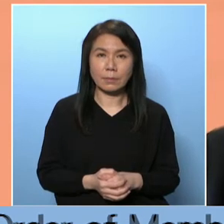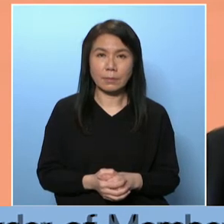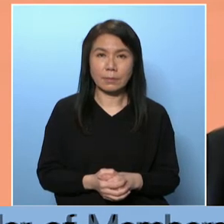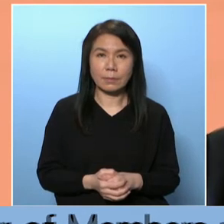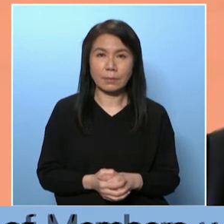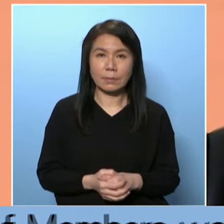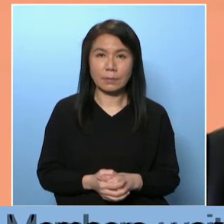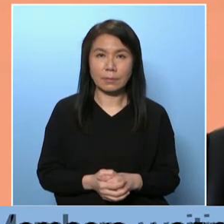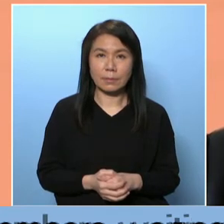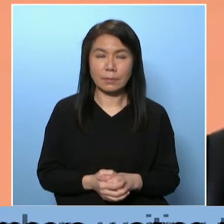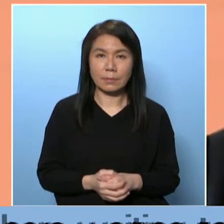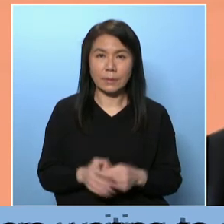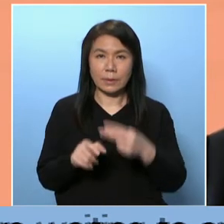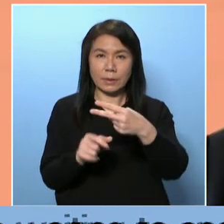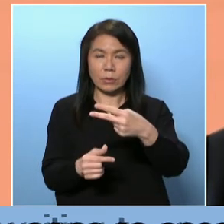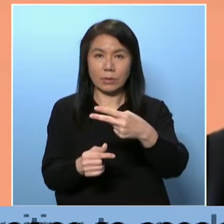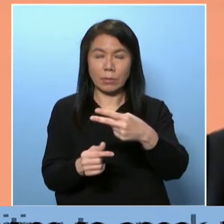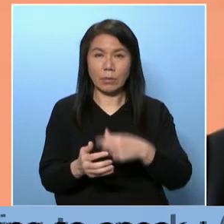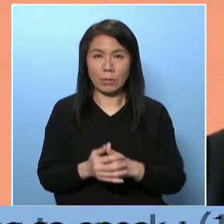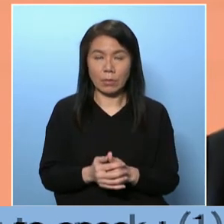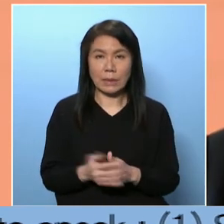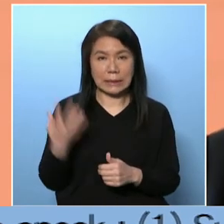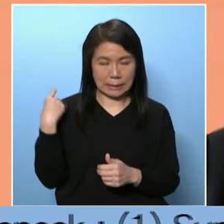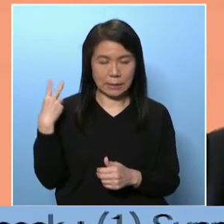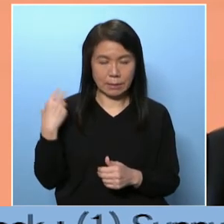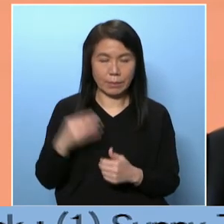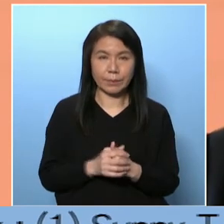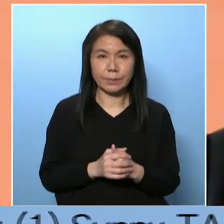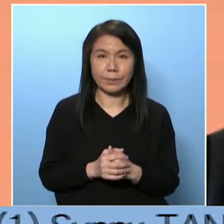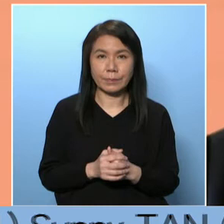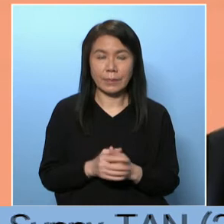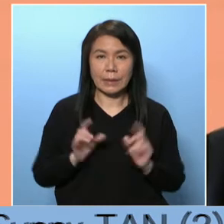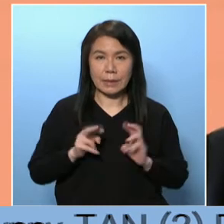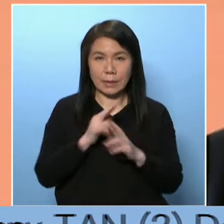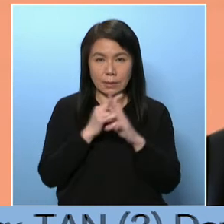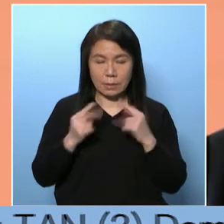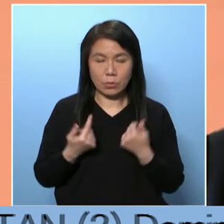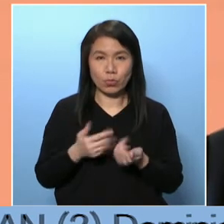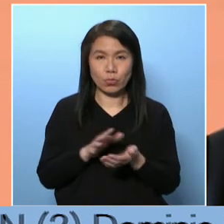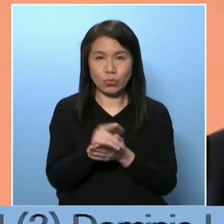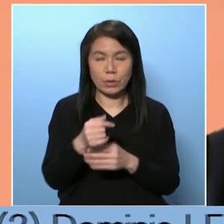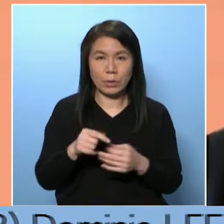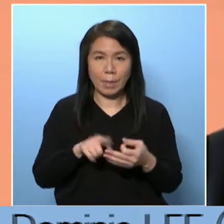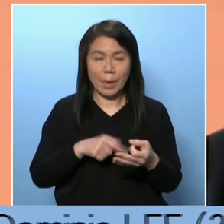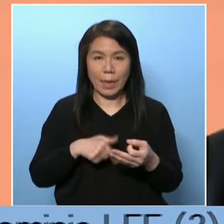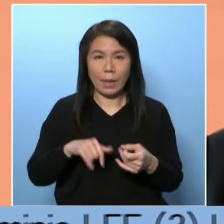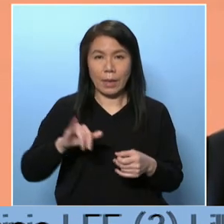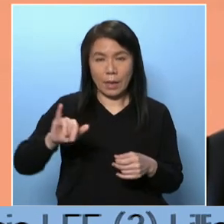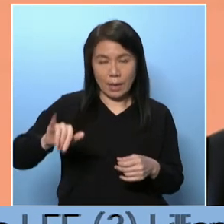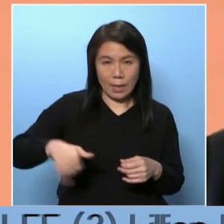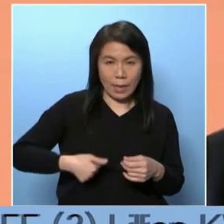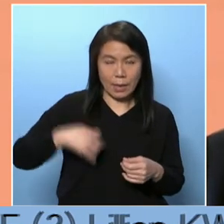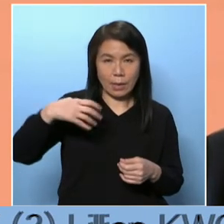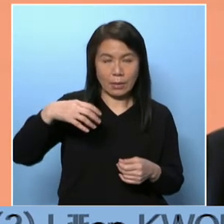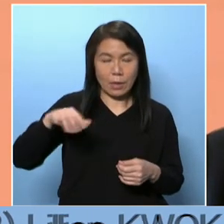that's going to help. Well, just a couple of days ago, the Privacy Commissioner, Ms.